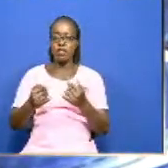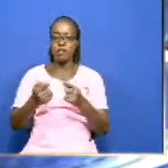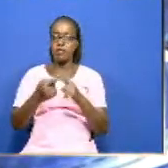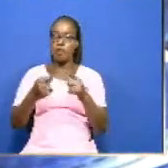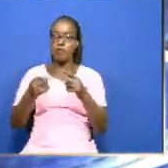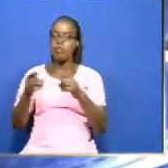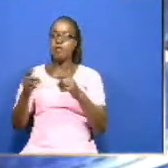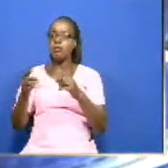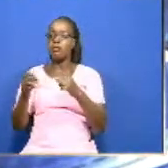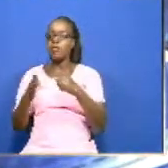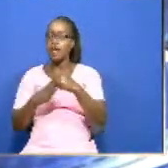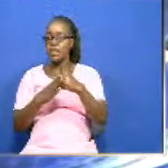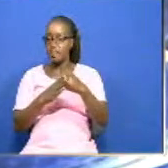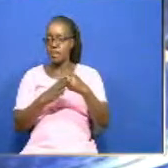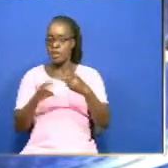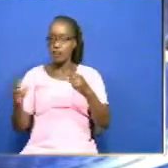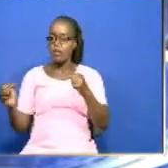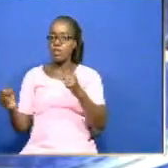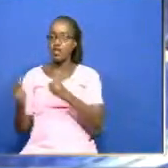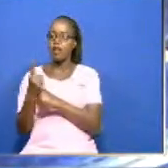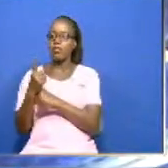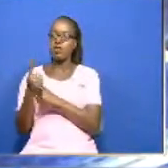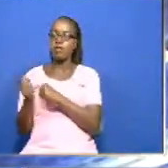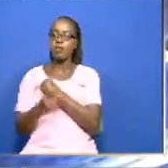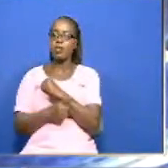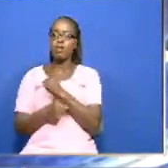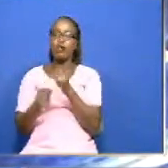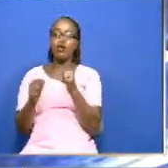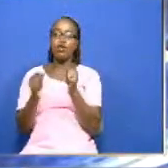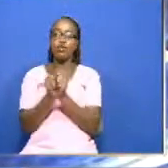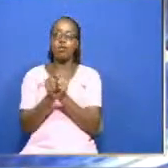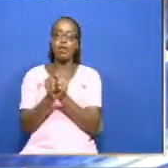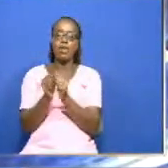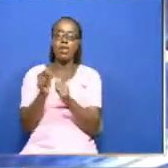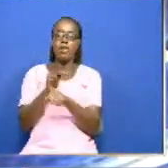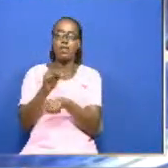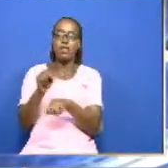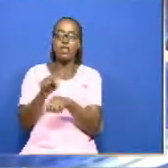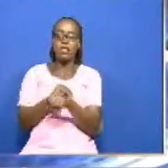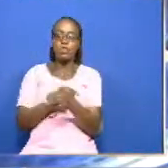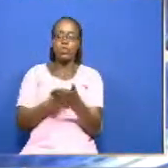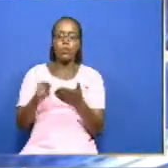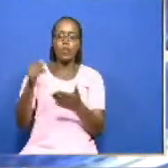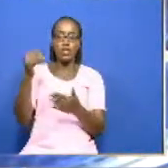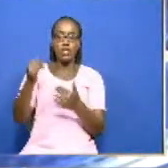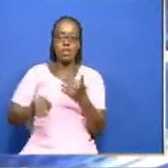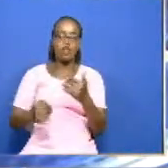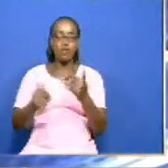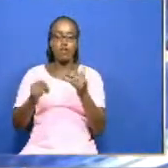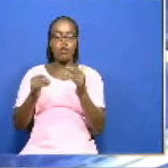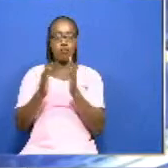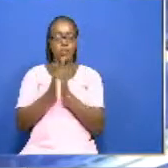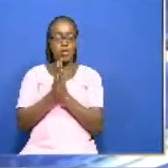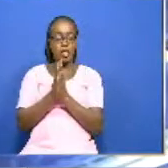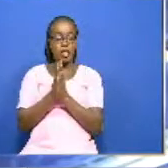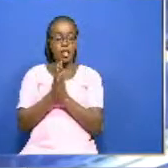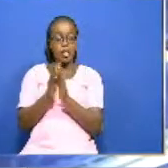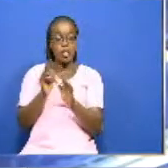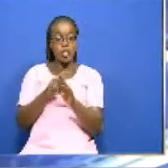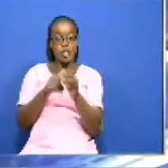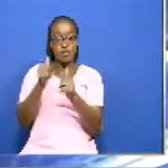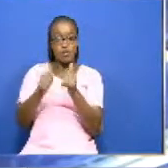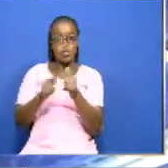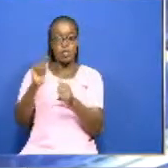9th to the 11th of October as the National Weekend of Prayer, during which Kenyans